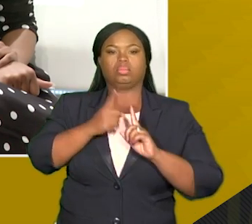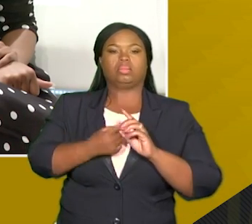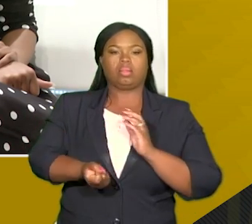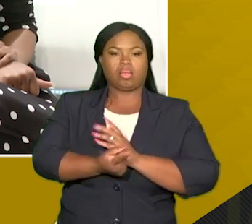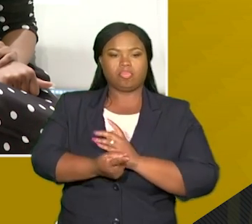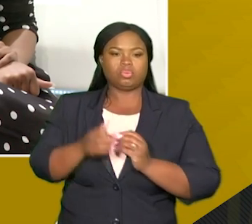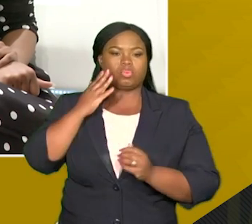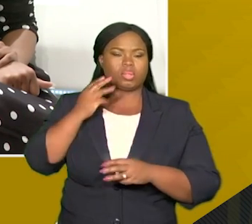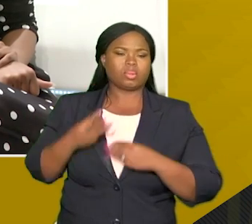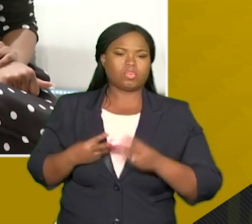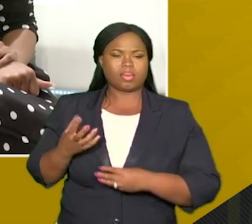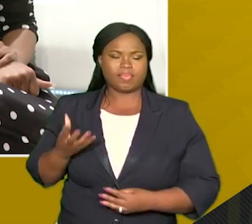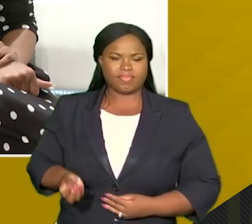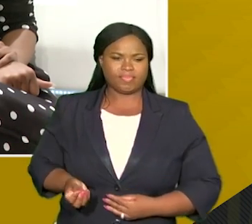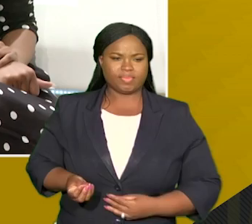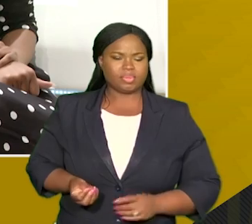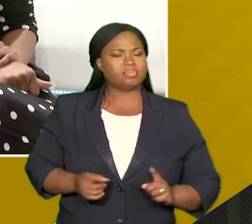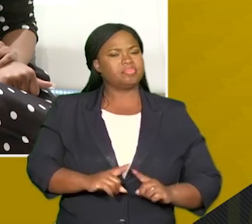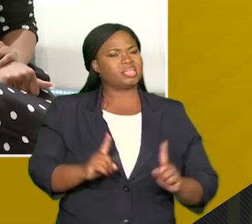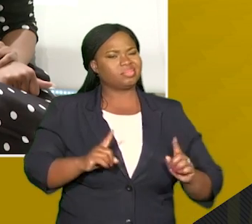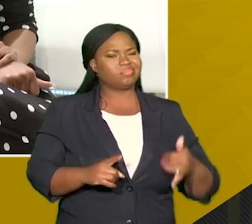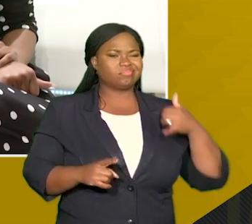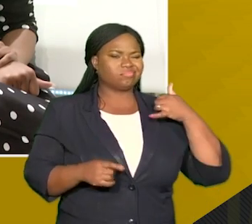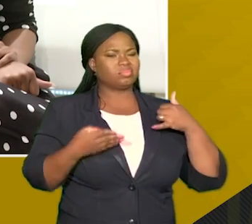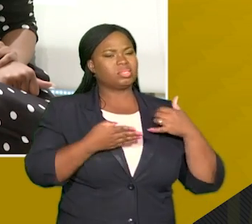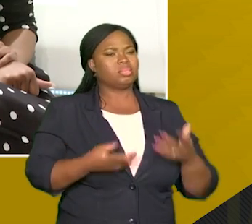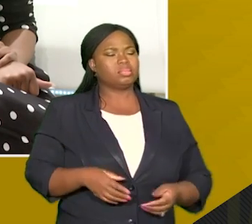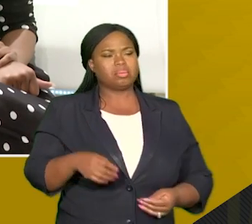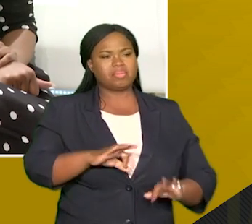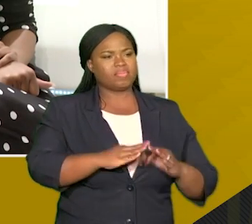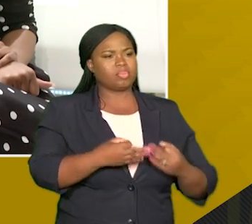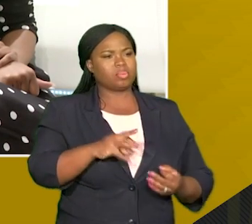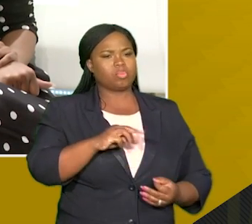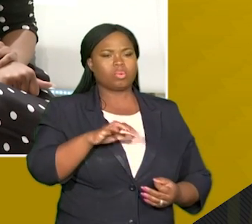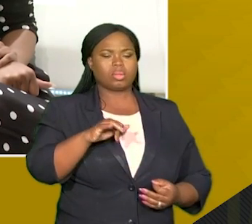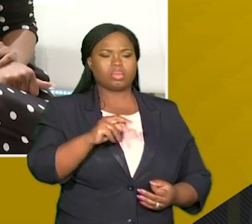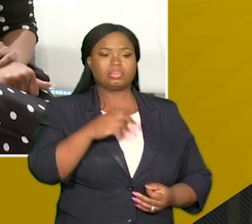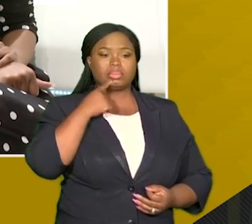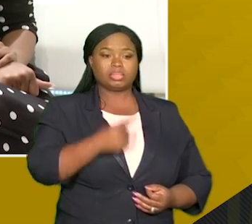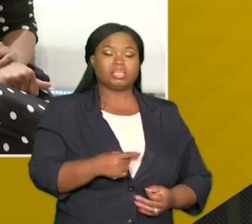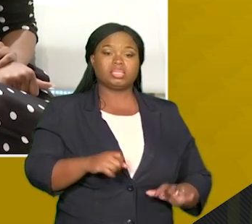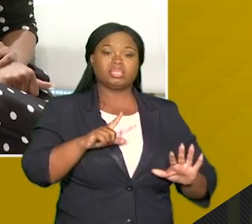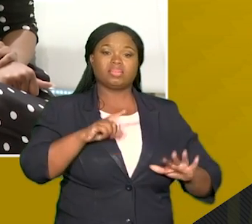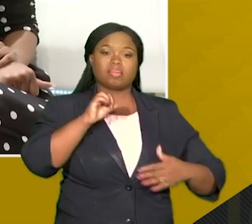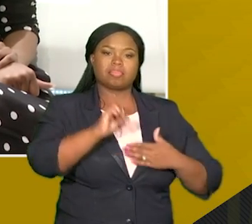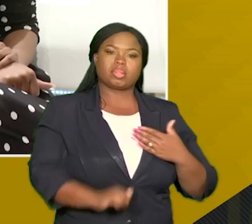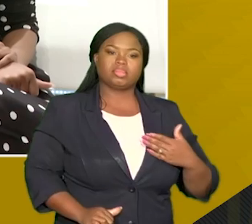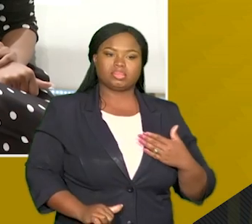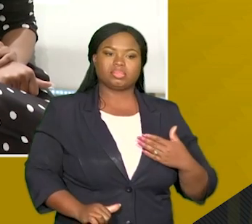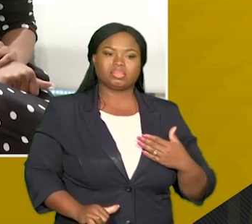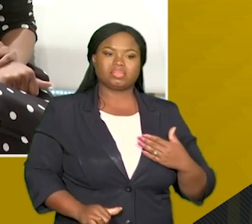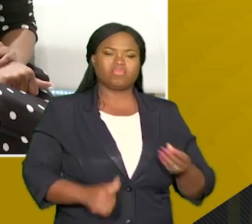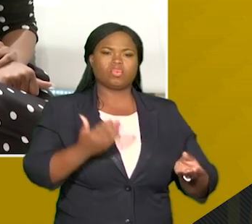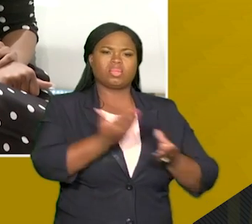duty. But Brigadier, the Morgans here, Babesho something, it took them 7 months for